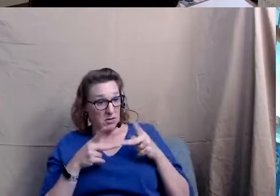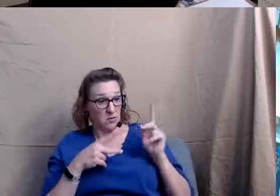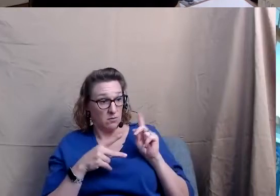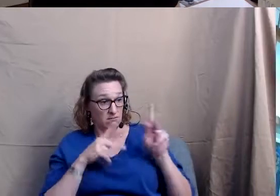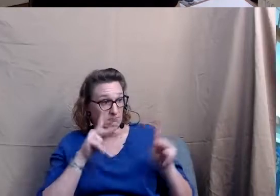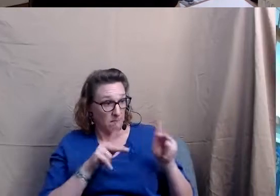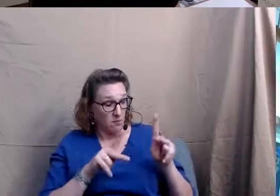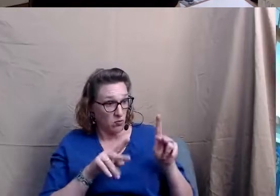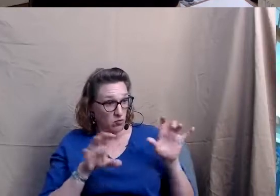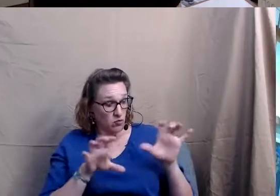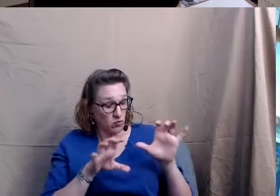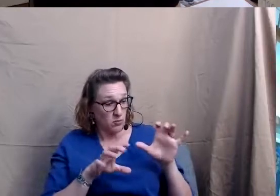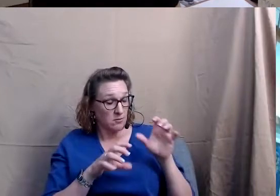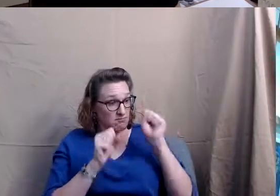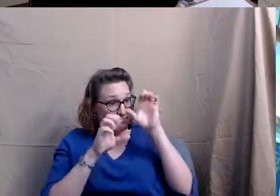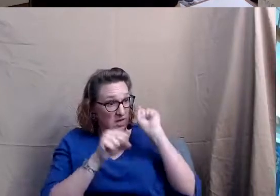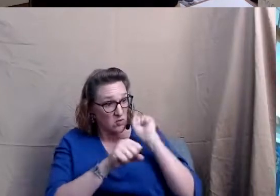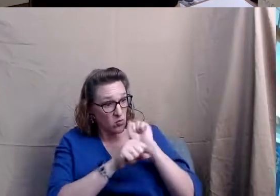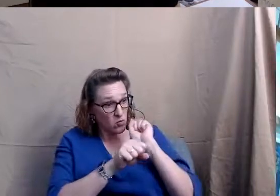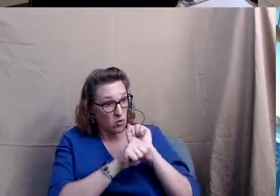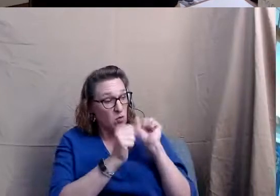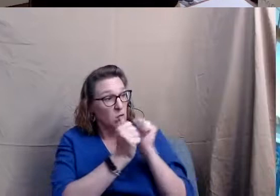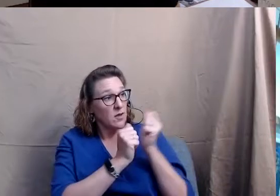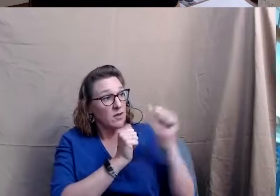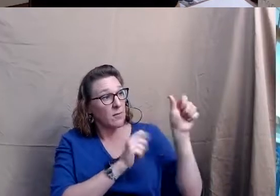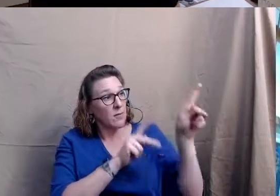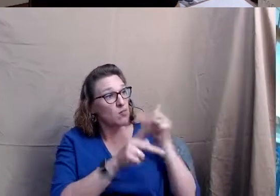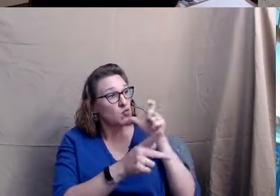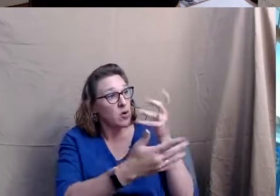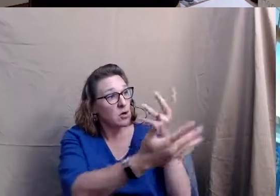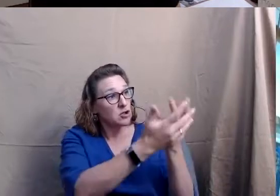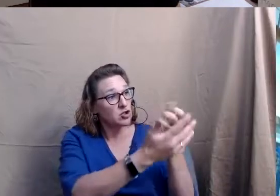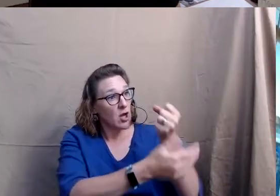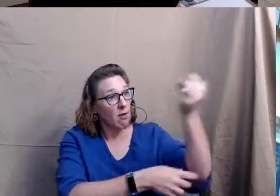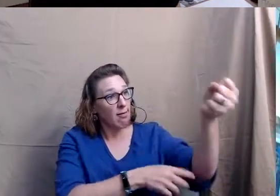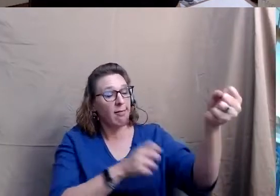doing extraordinary work with incarcerated people? Absolutely.